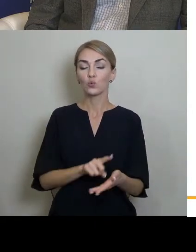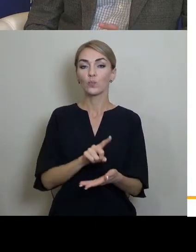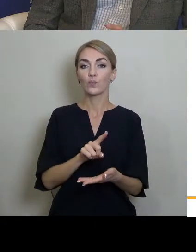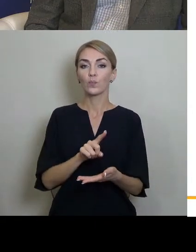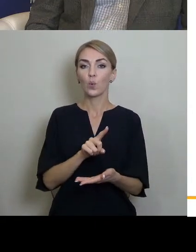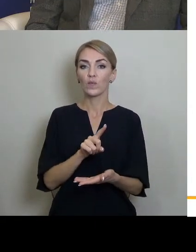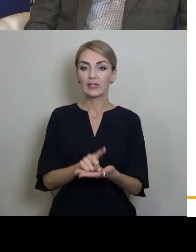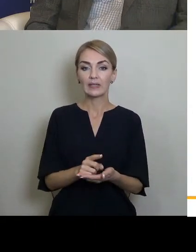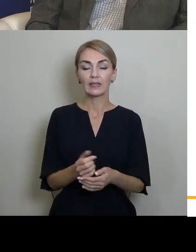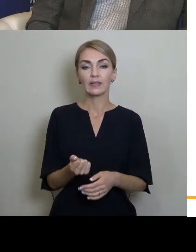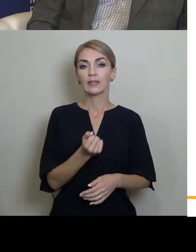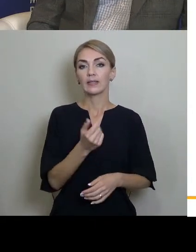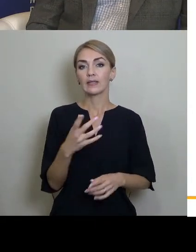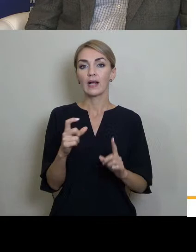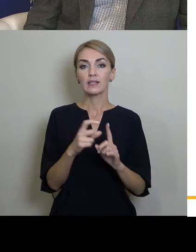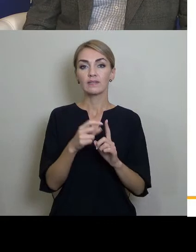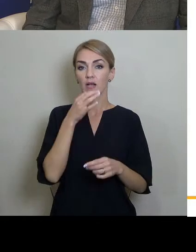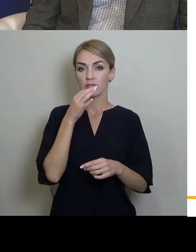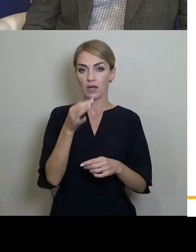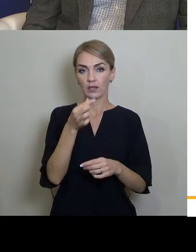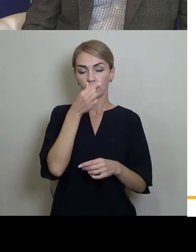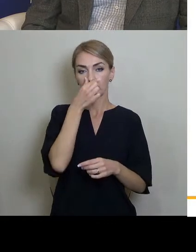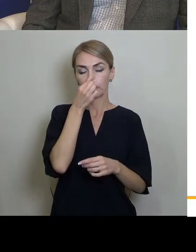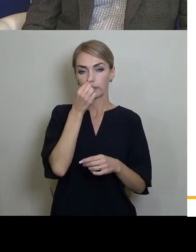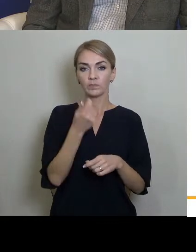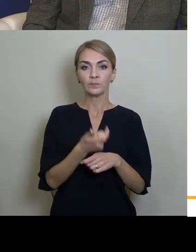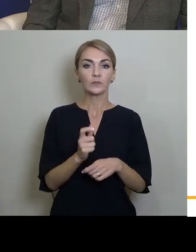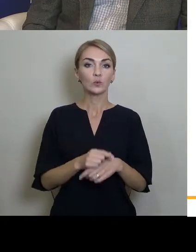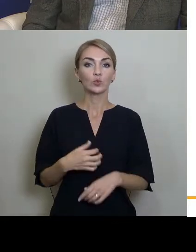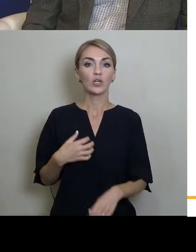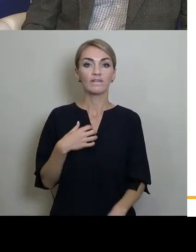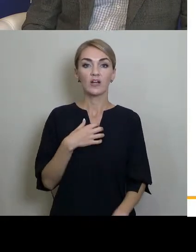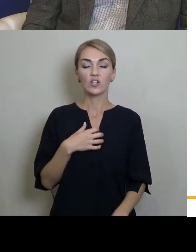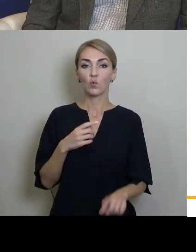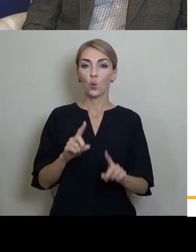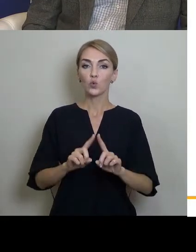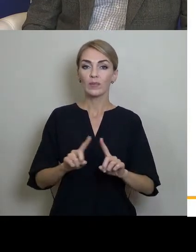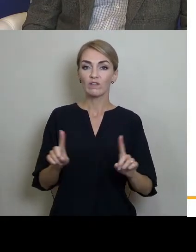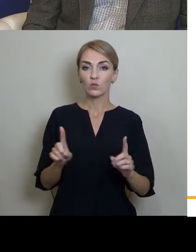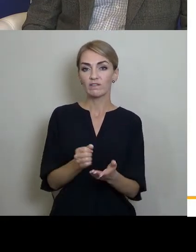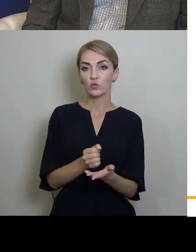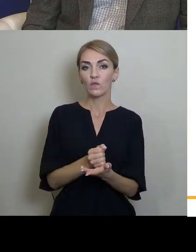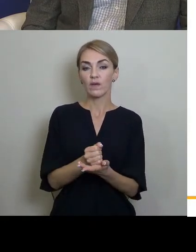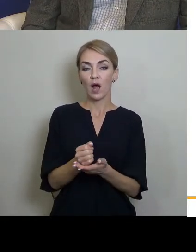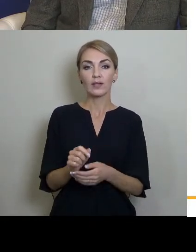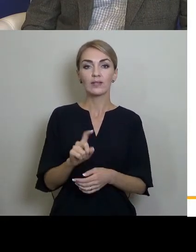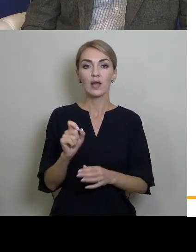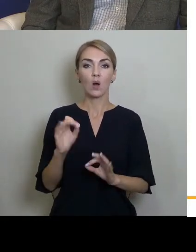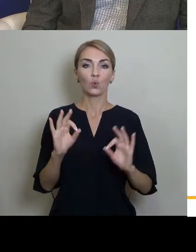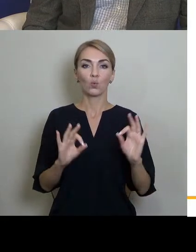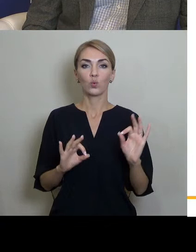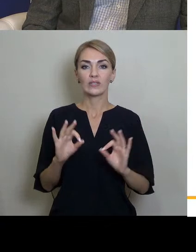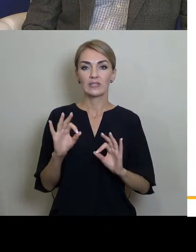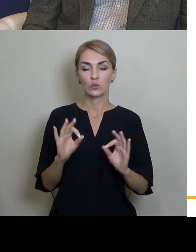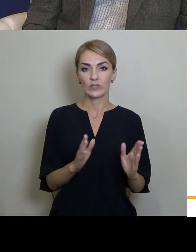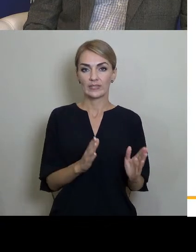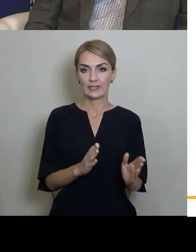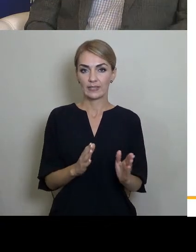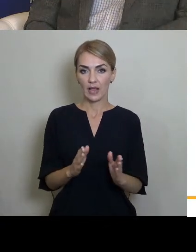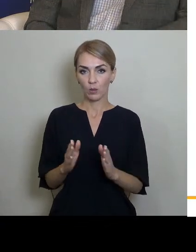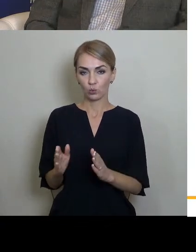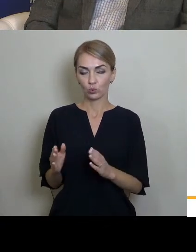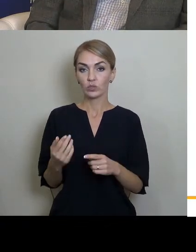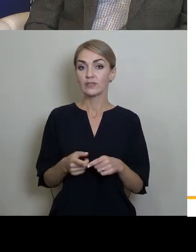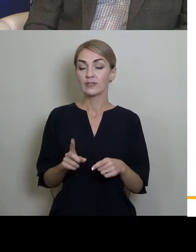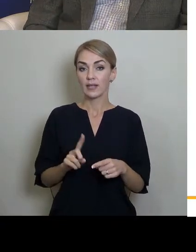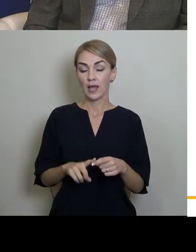all these things, and we have to say a few words about the following, about the peculiarities of nominating in